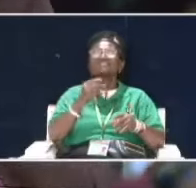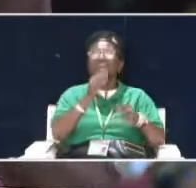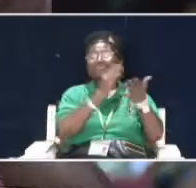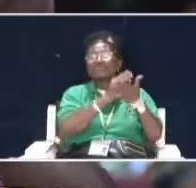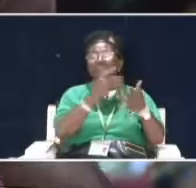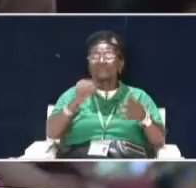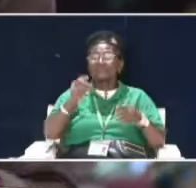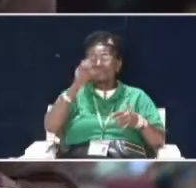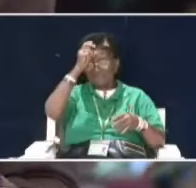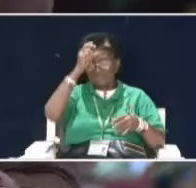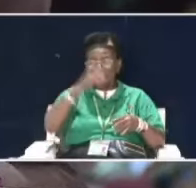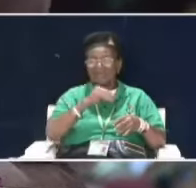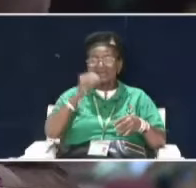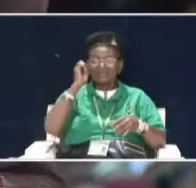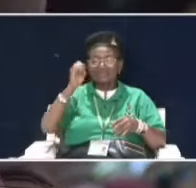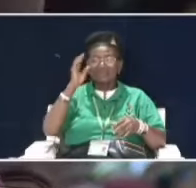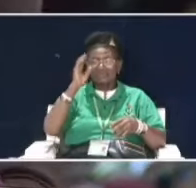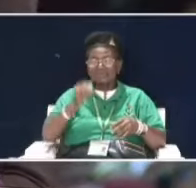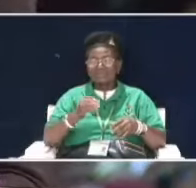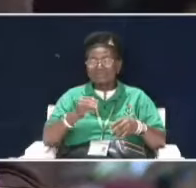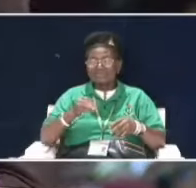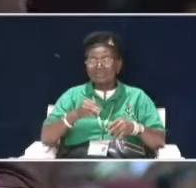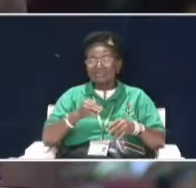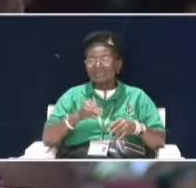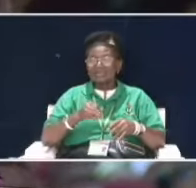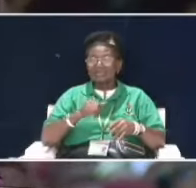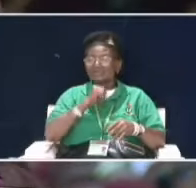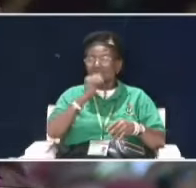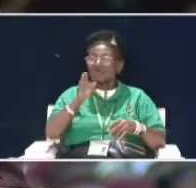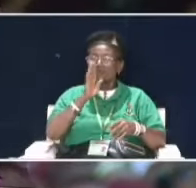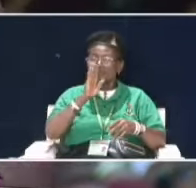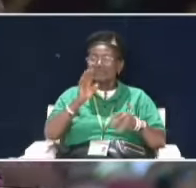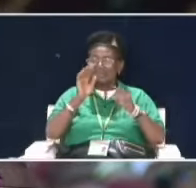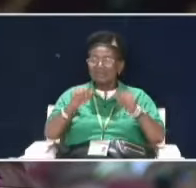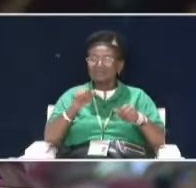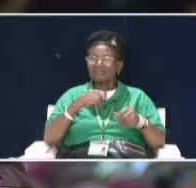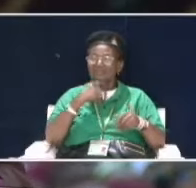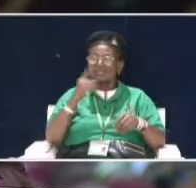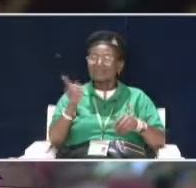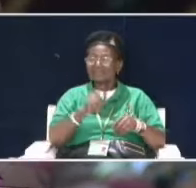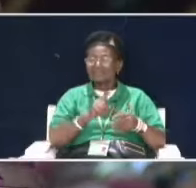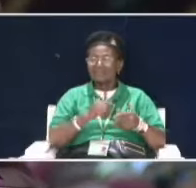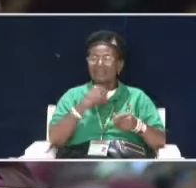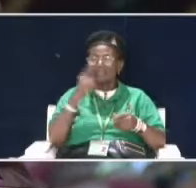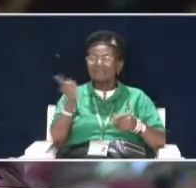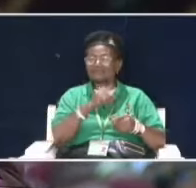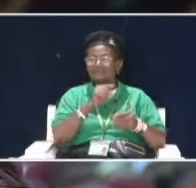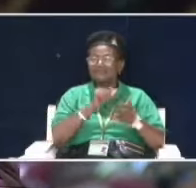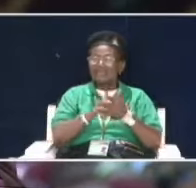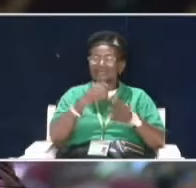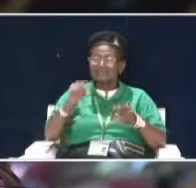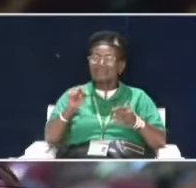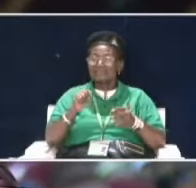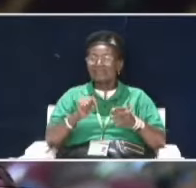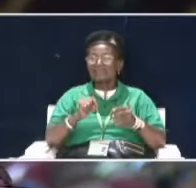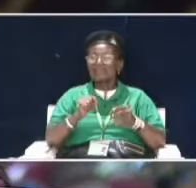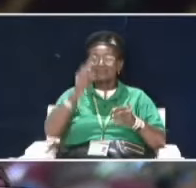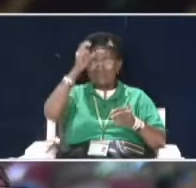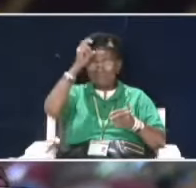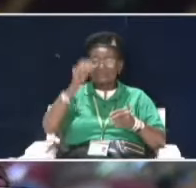and he will flee from you. That's what the Bible says. That tells you that the devil is a coward.